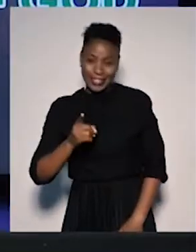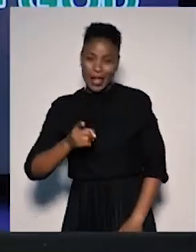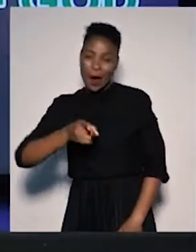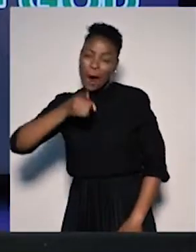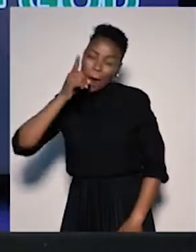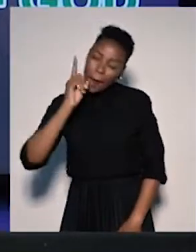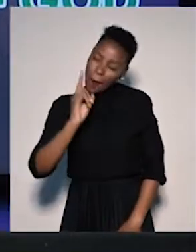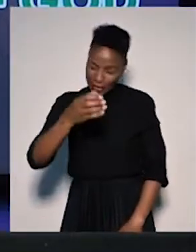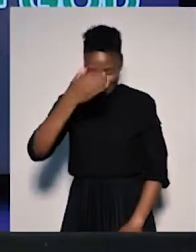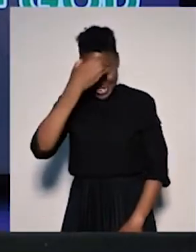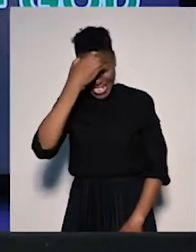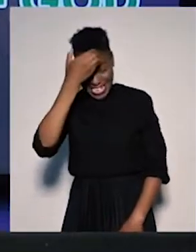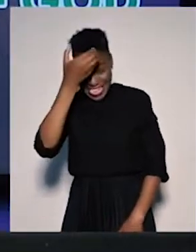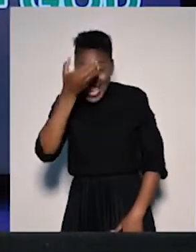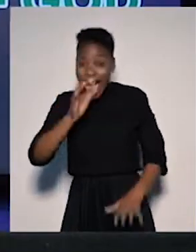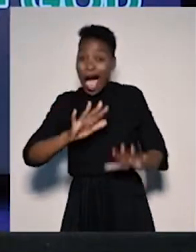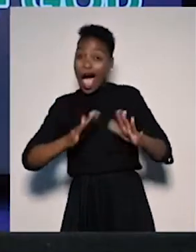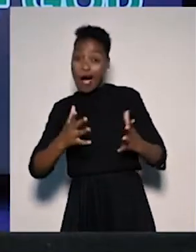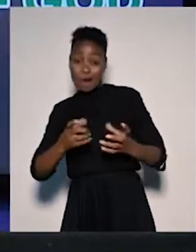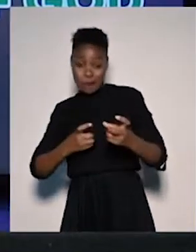a king will rule over them.